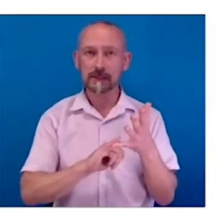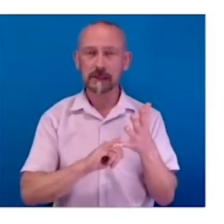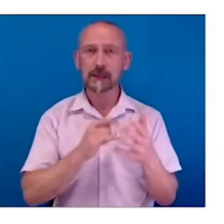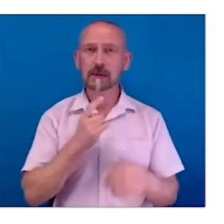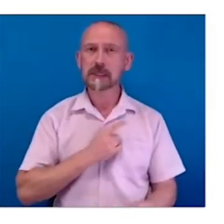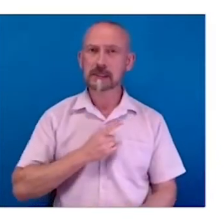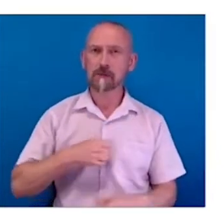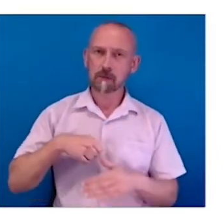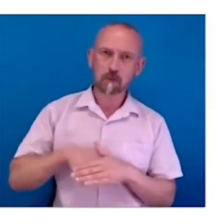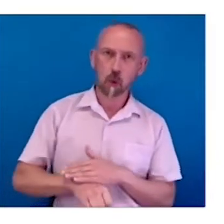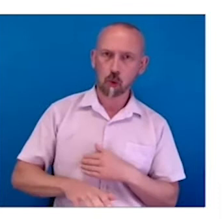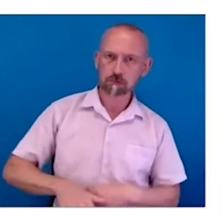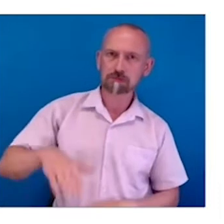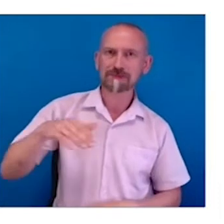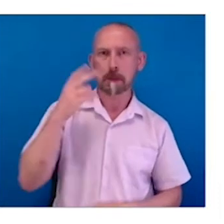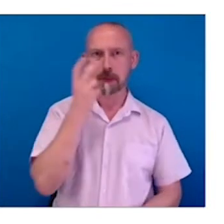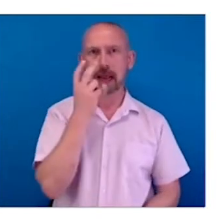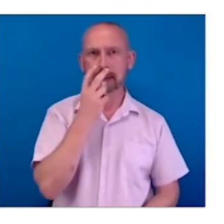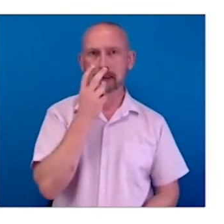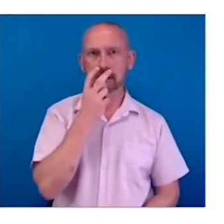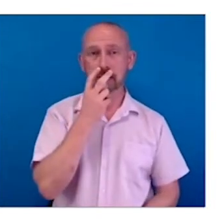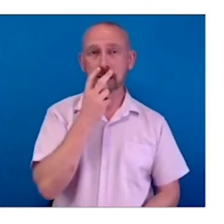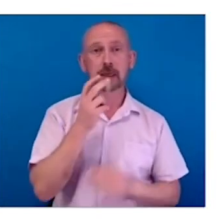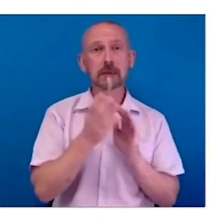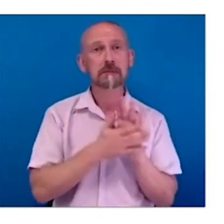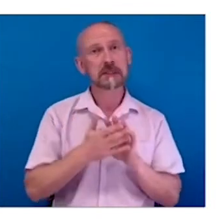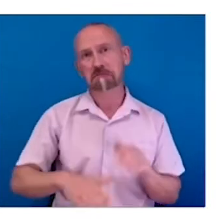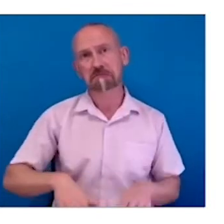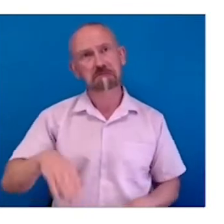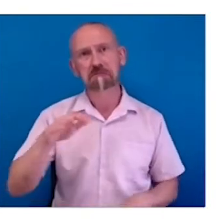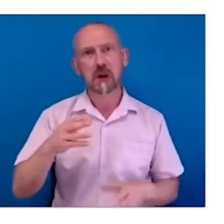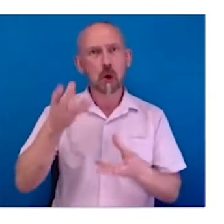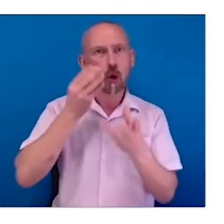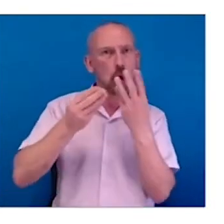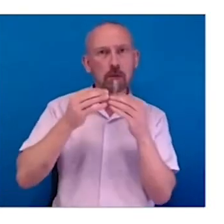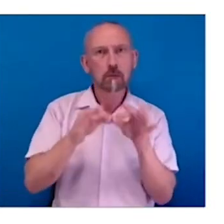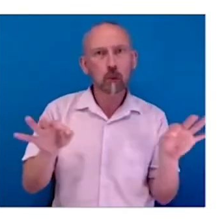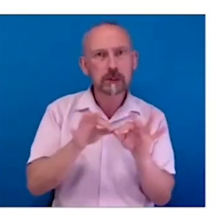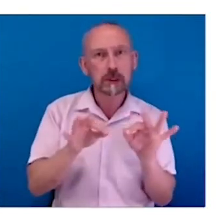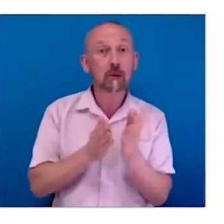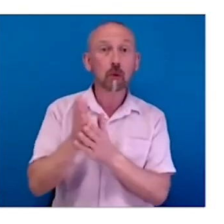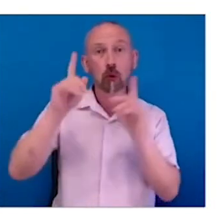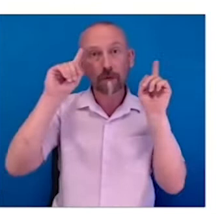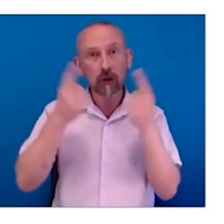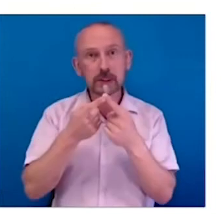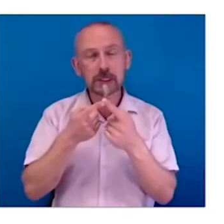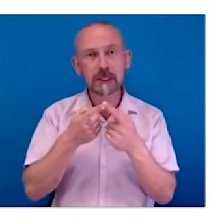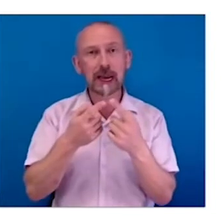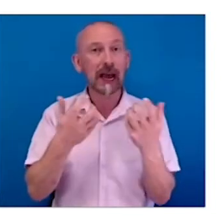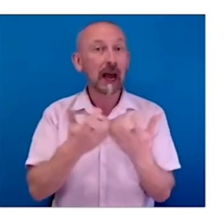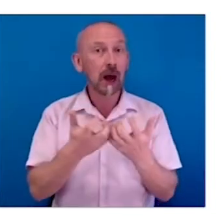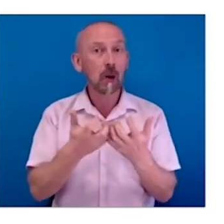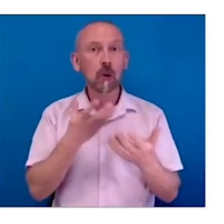and university music studies were undertaken using Braille music. I've worked in Braille